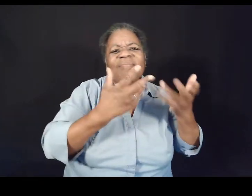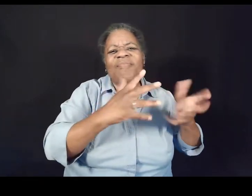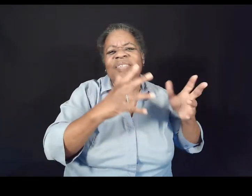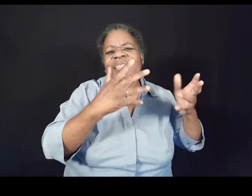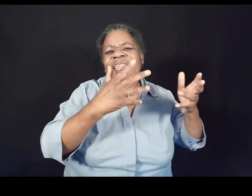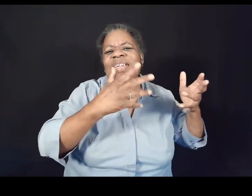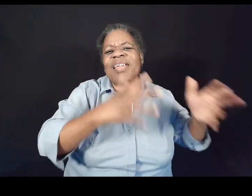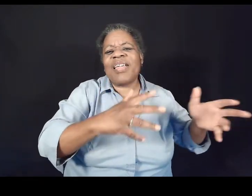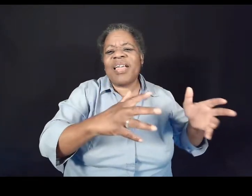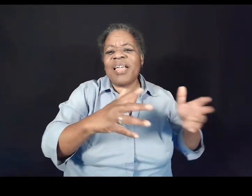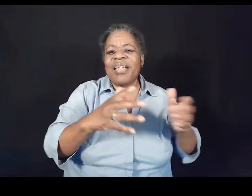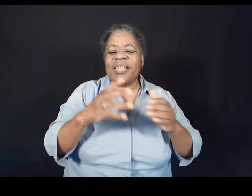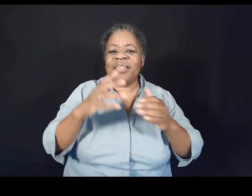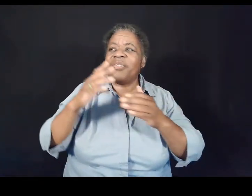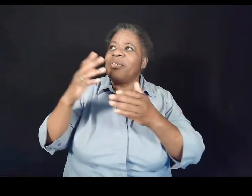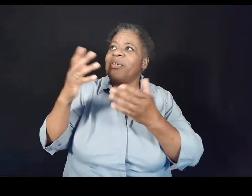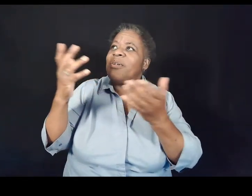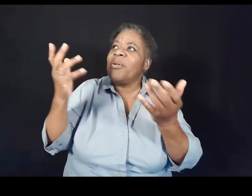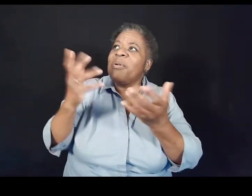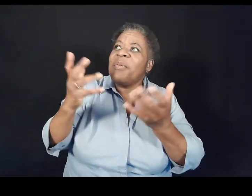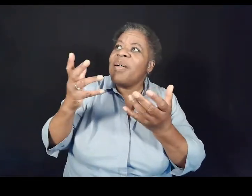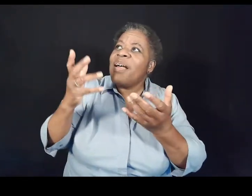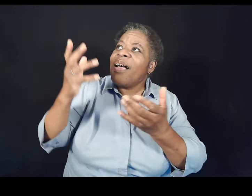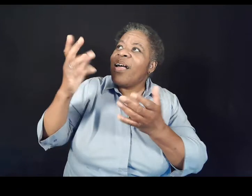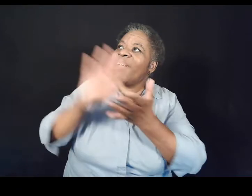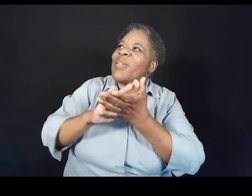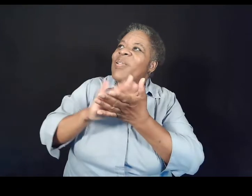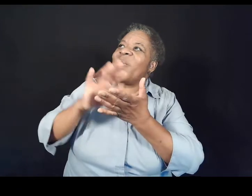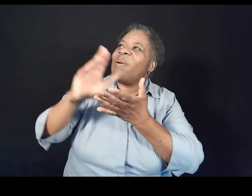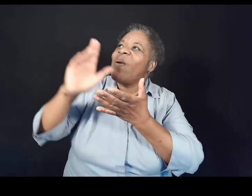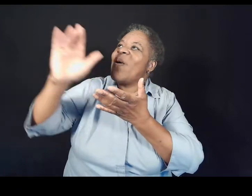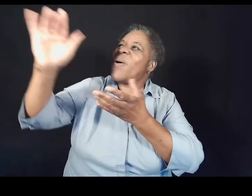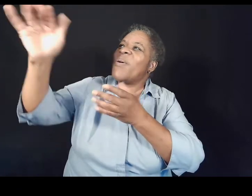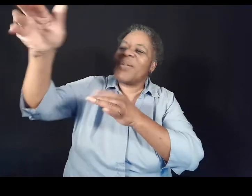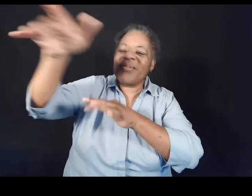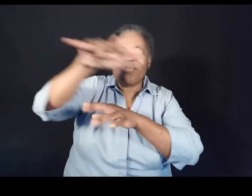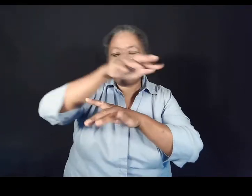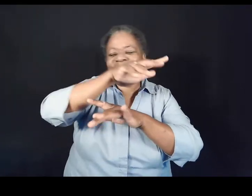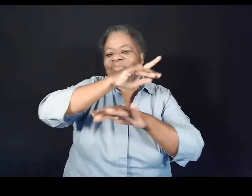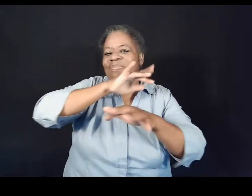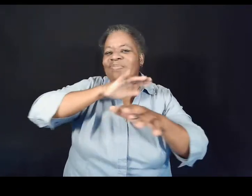be glory after this.